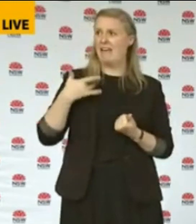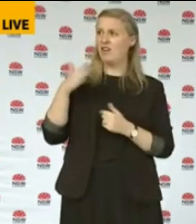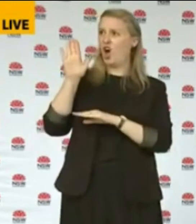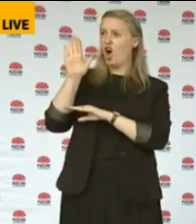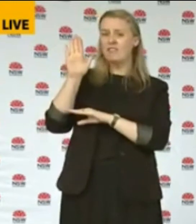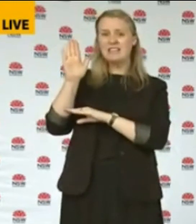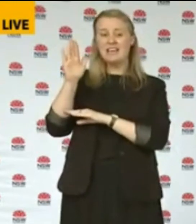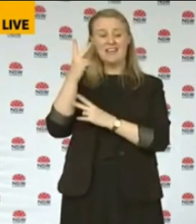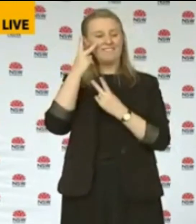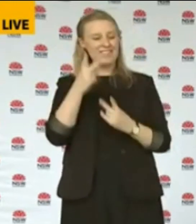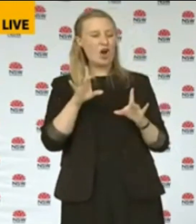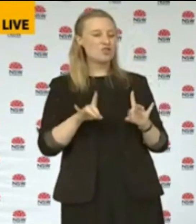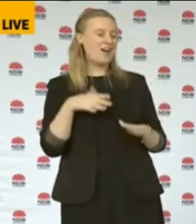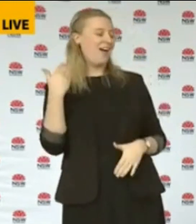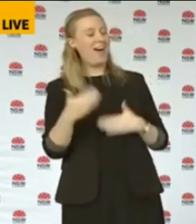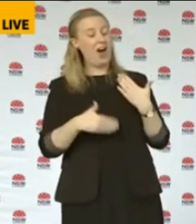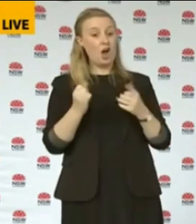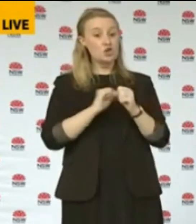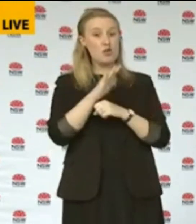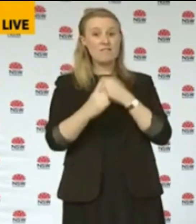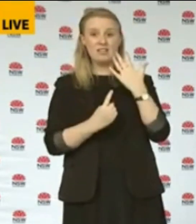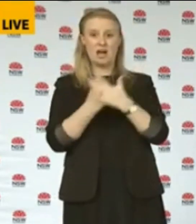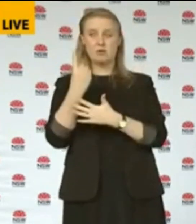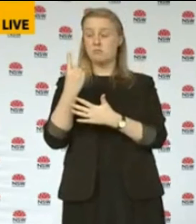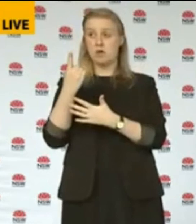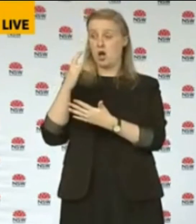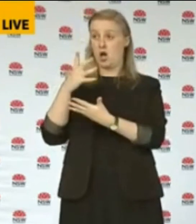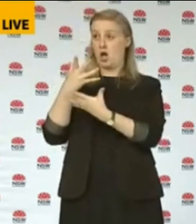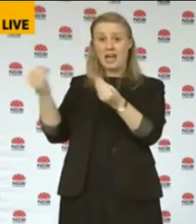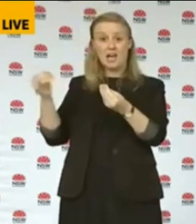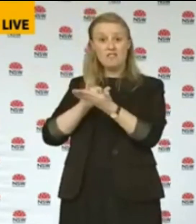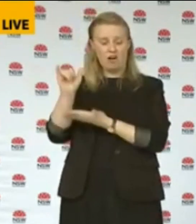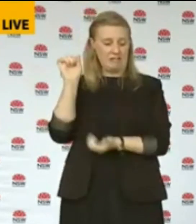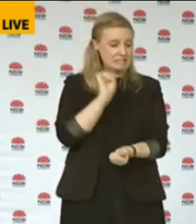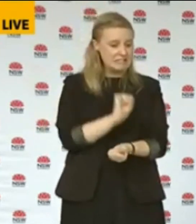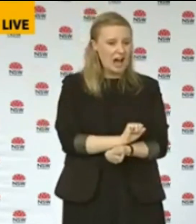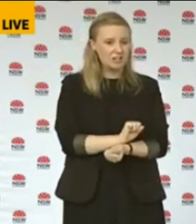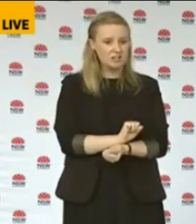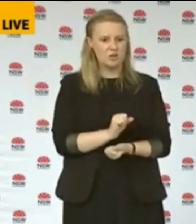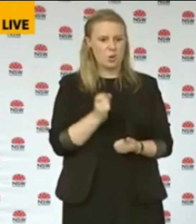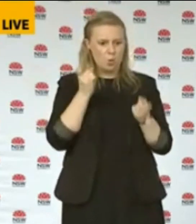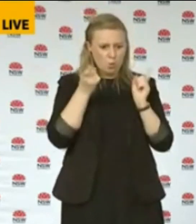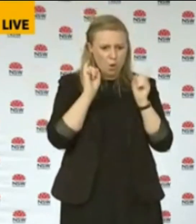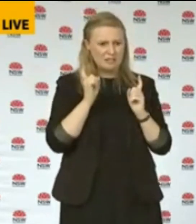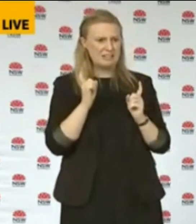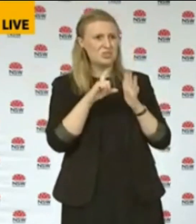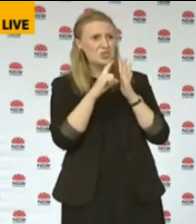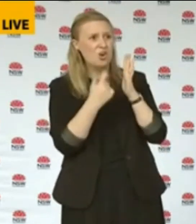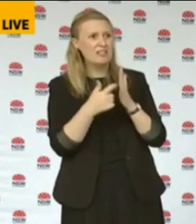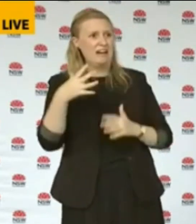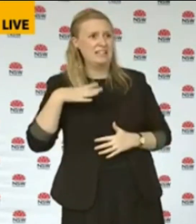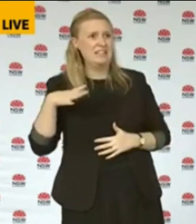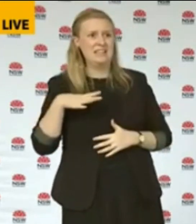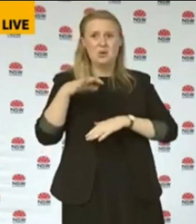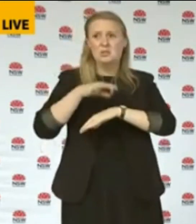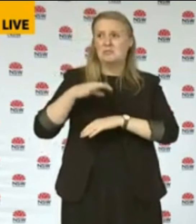major matters that could cost many thousands of dollars, it's free. So don't ever hesitate to get your services that you need through our health system, our state health